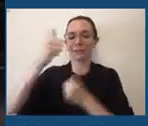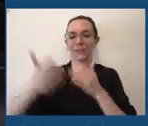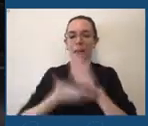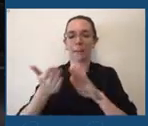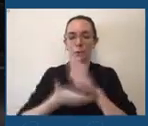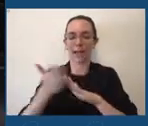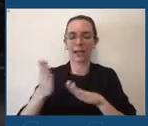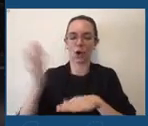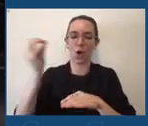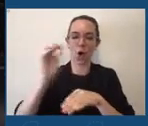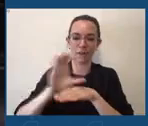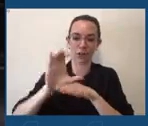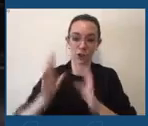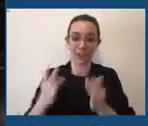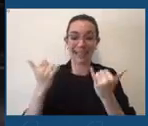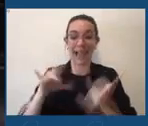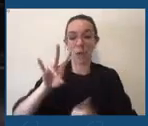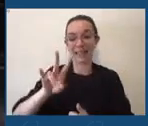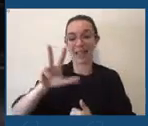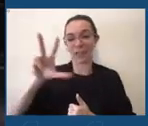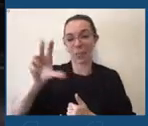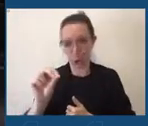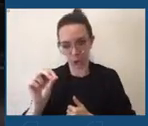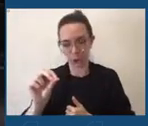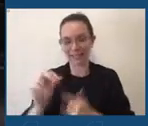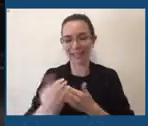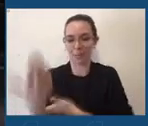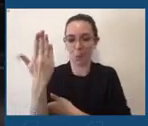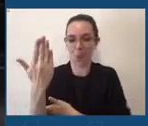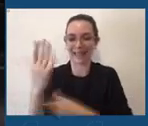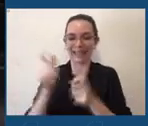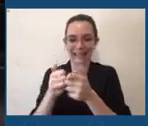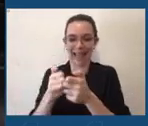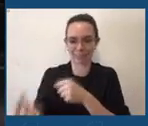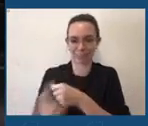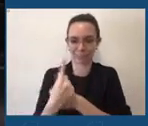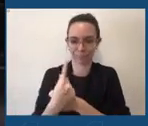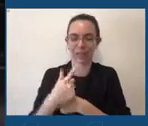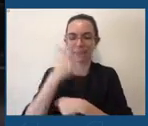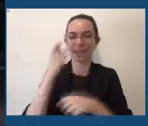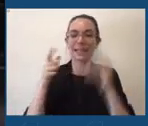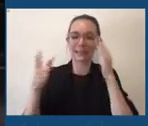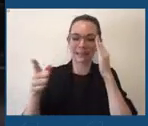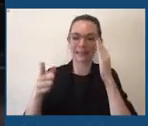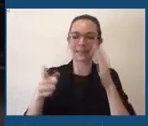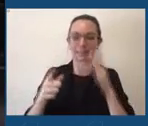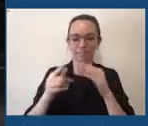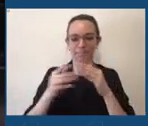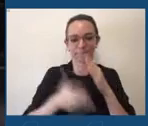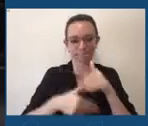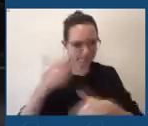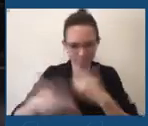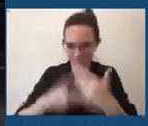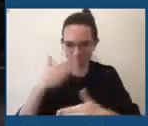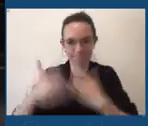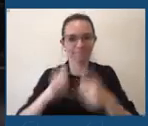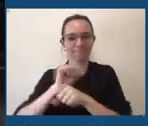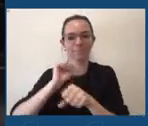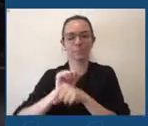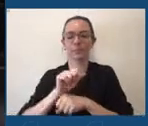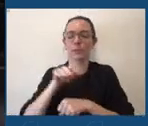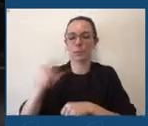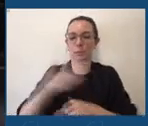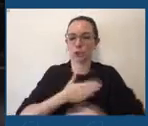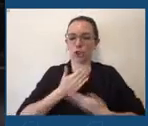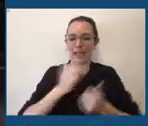7:30 a.m. text from Ron Tico every day because he's on the case, and we appreciate everything that he does and who he